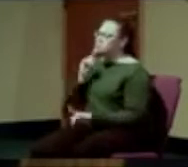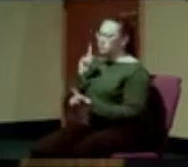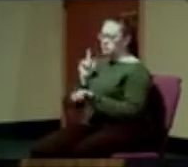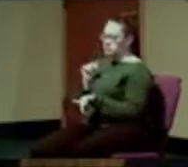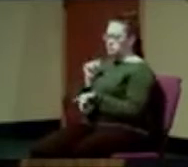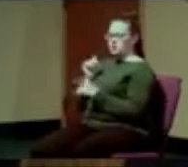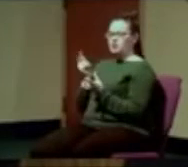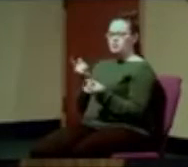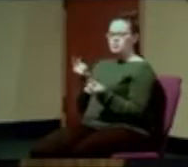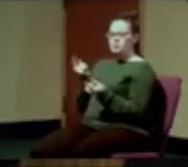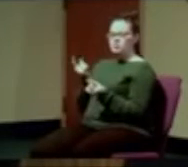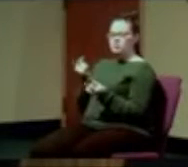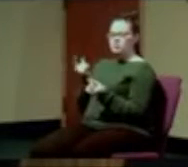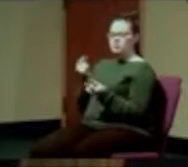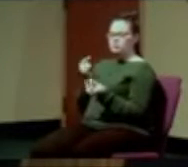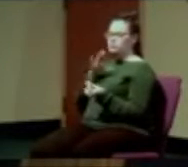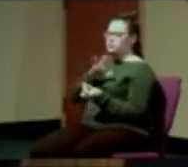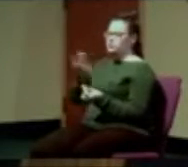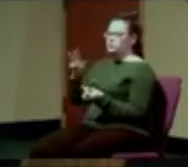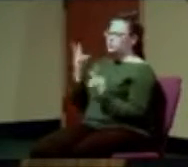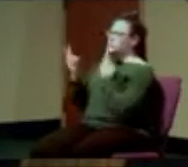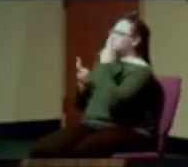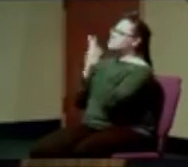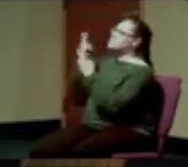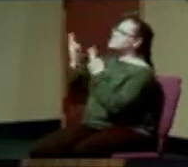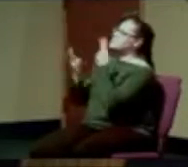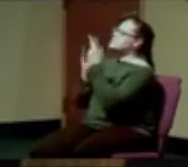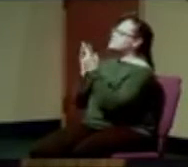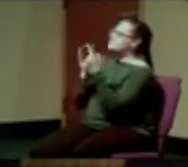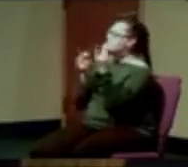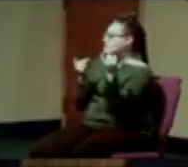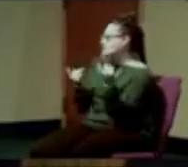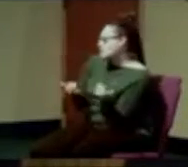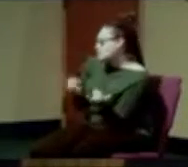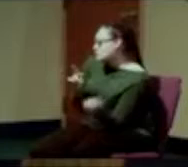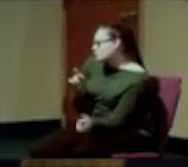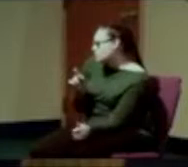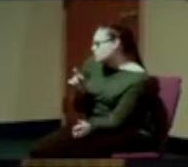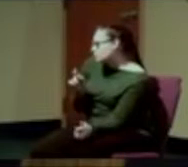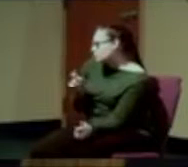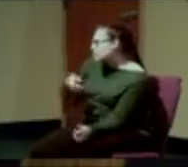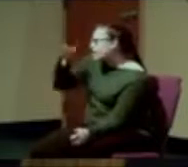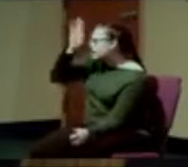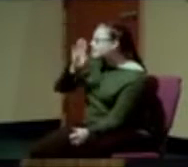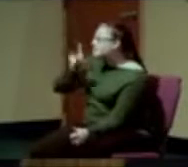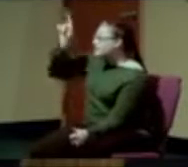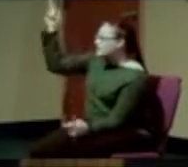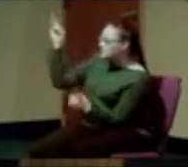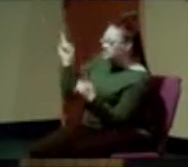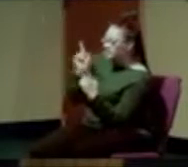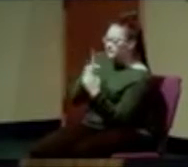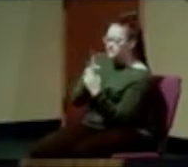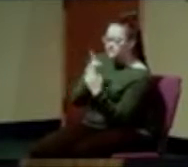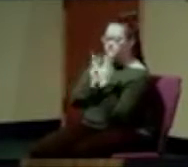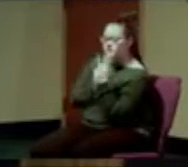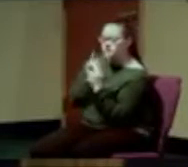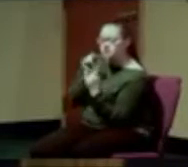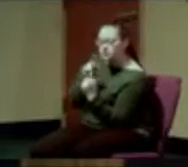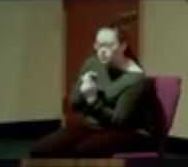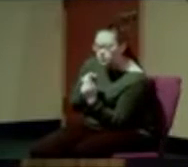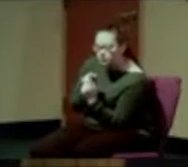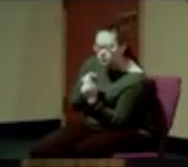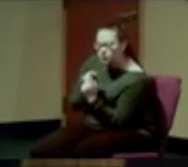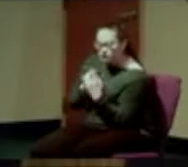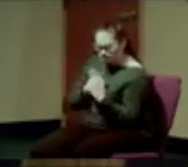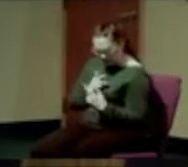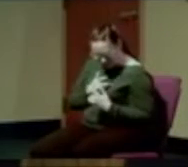visitation? Is your day of visitation right now? Is God visiting you? Is there a tug on the inside